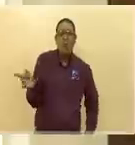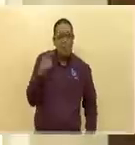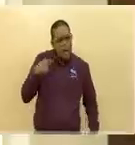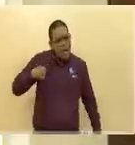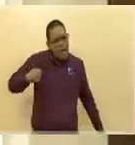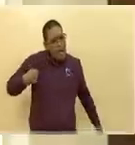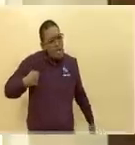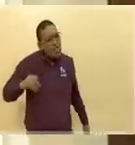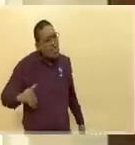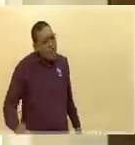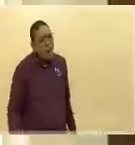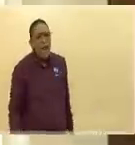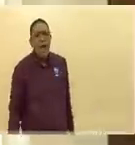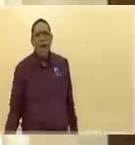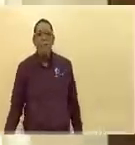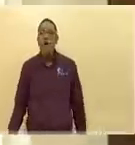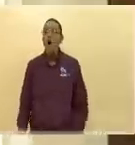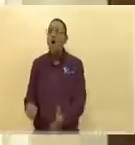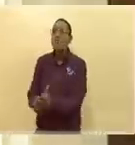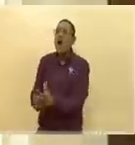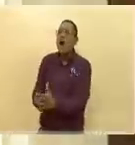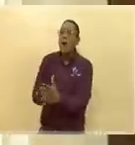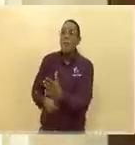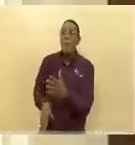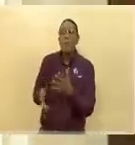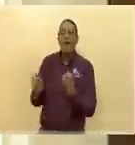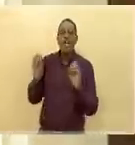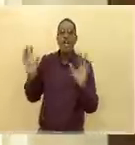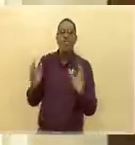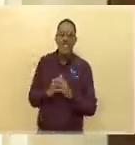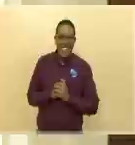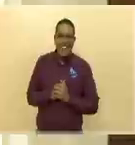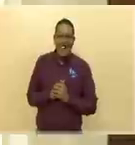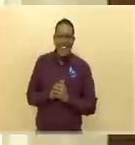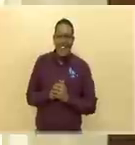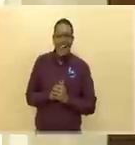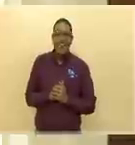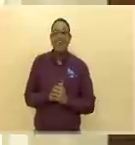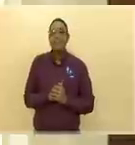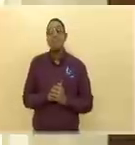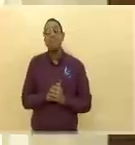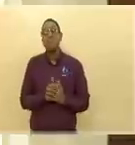being born in Jamaica. And indeed,